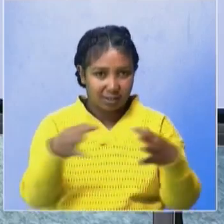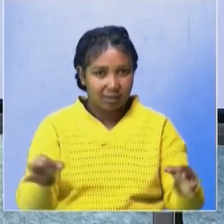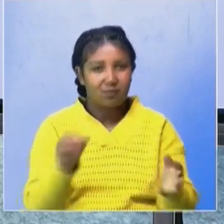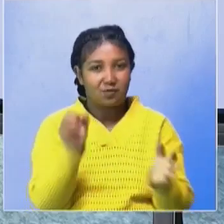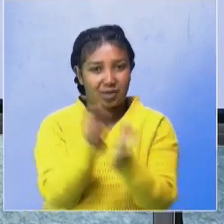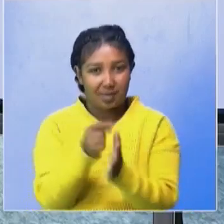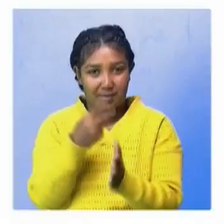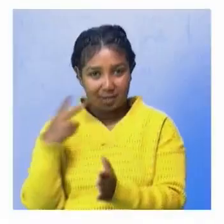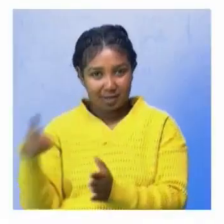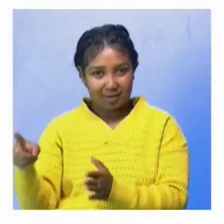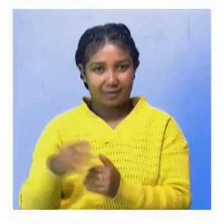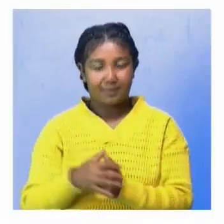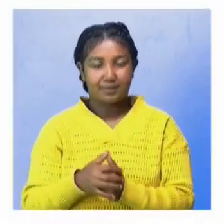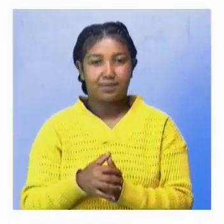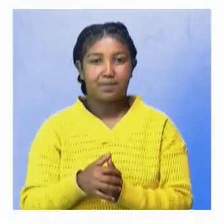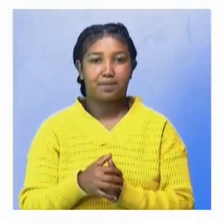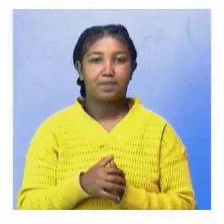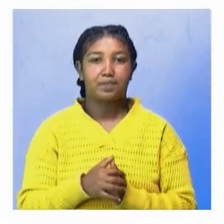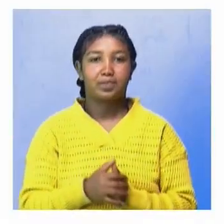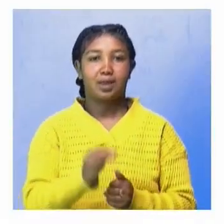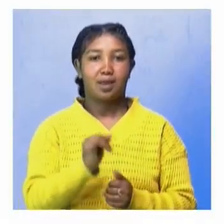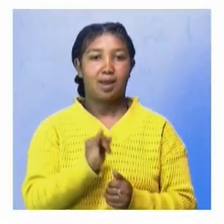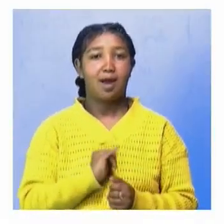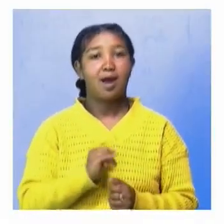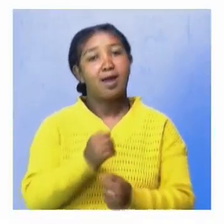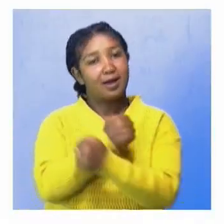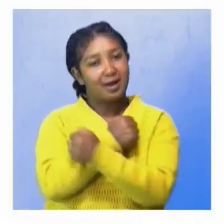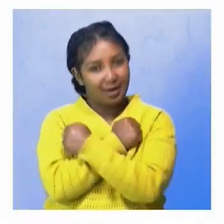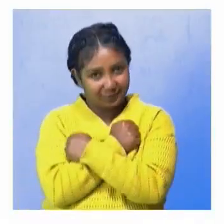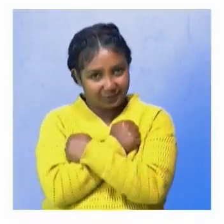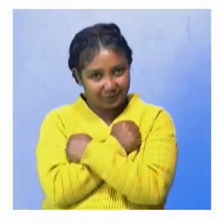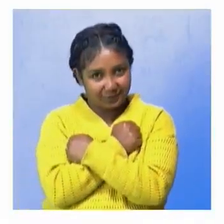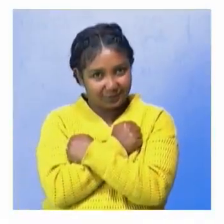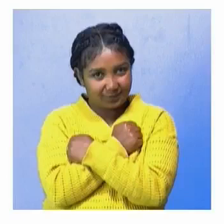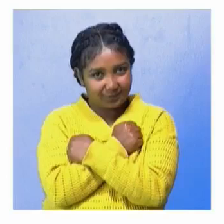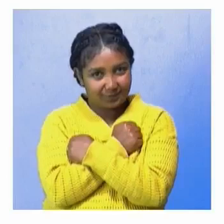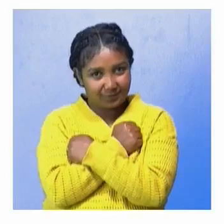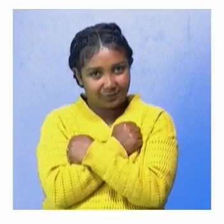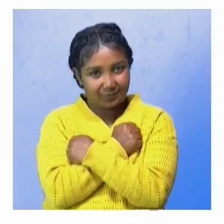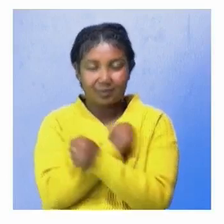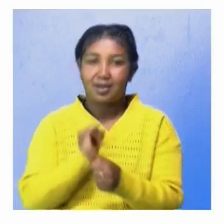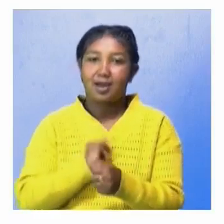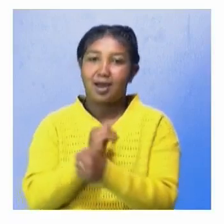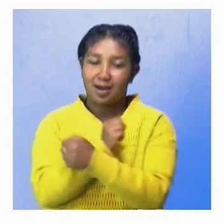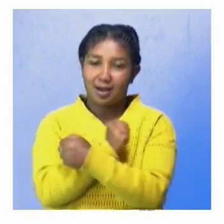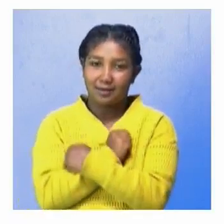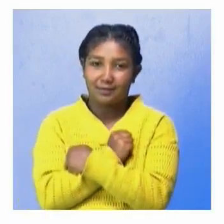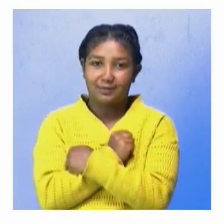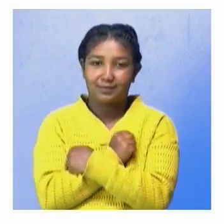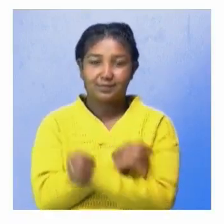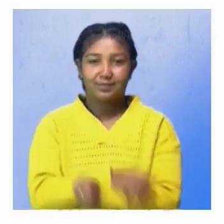example, here, I love an apple.